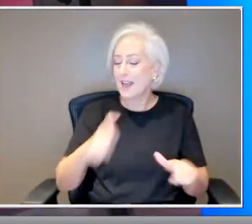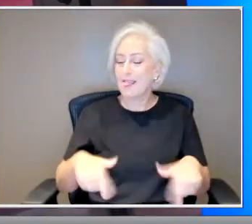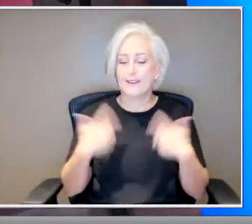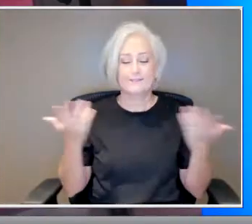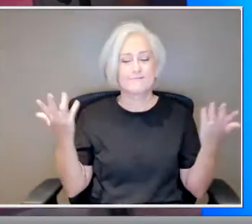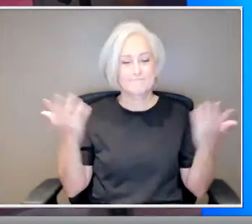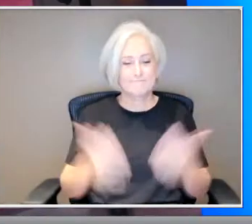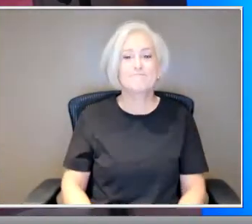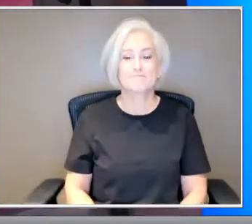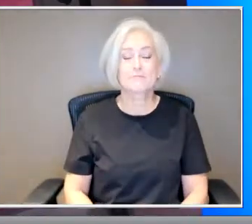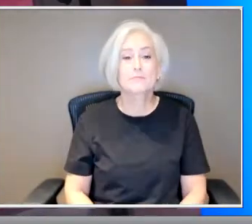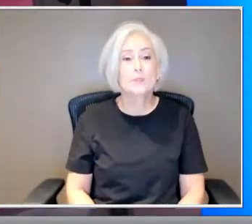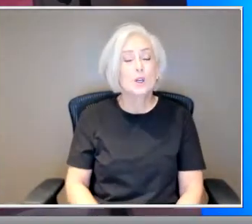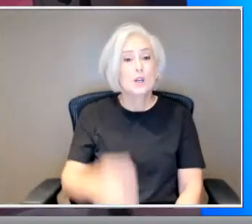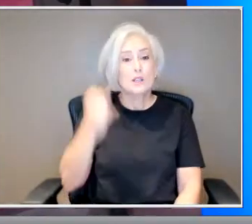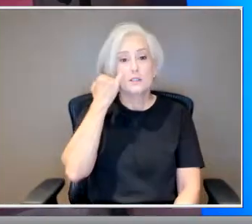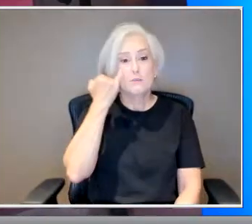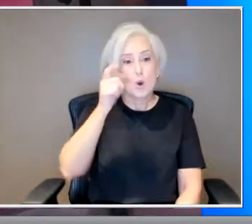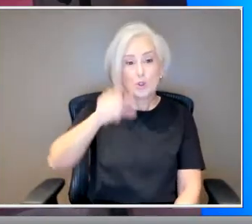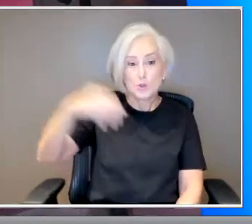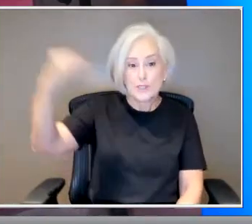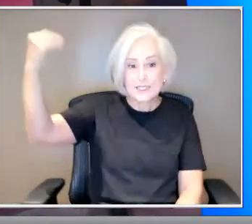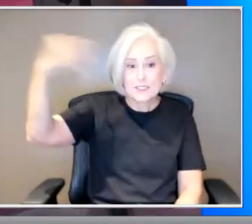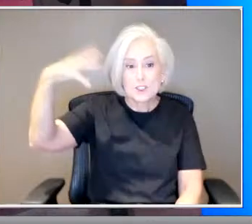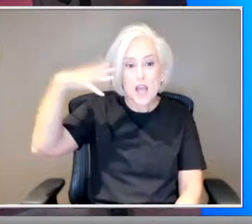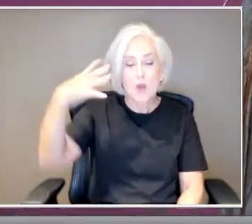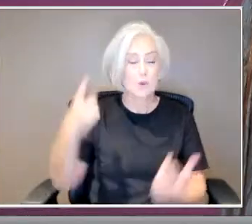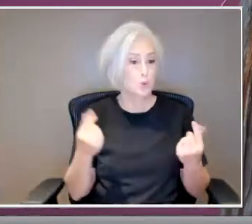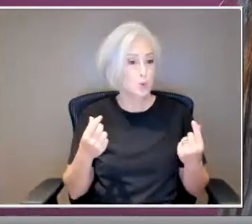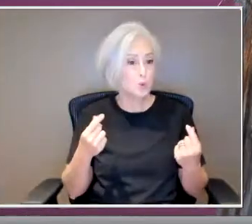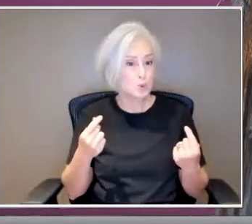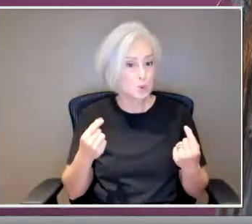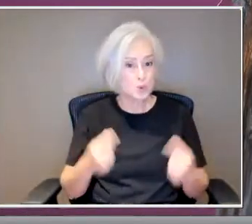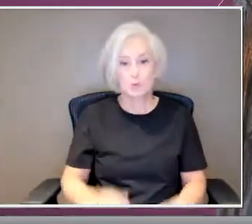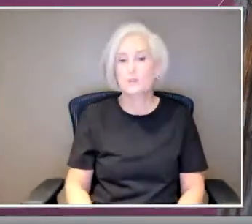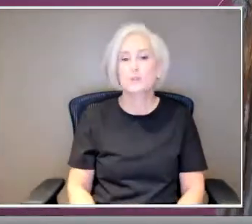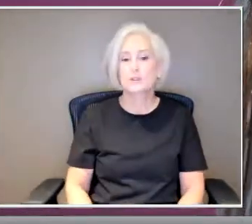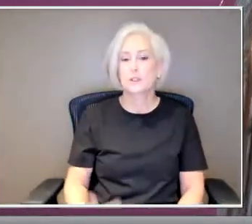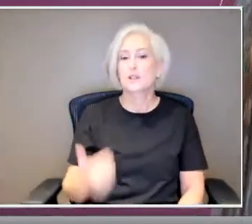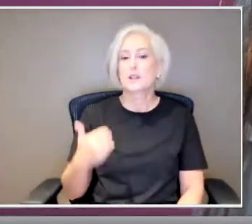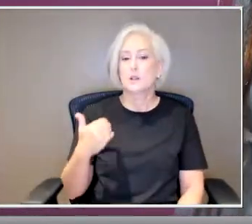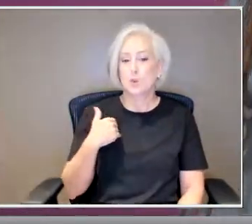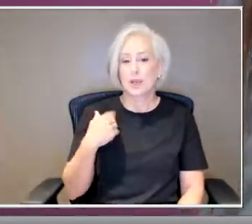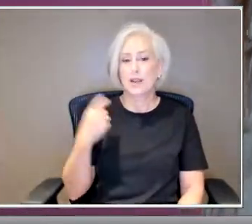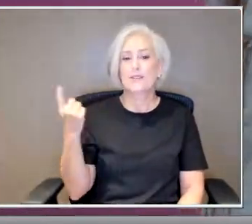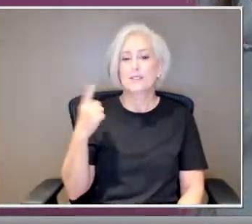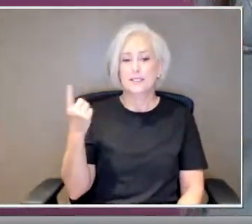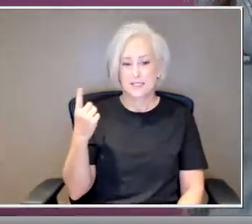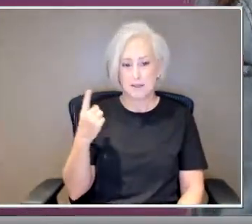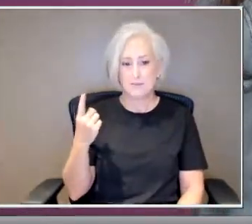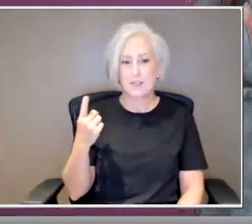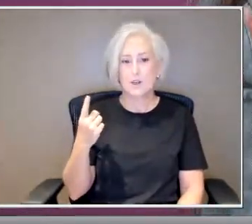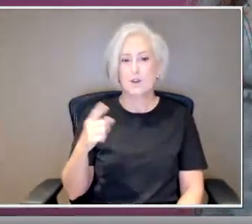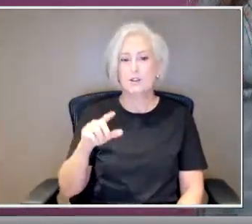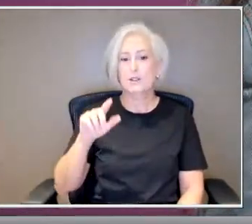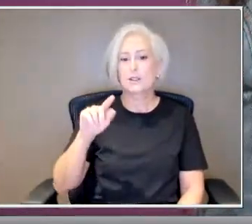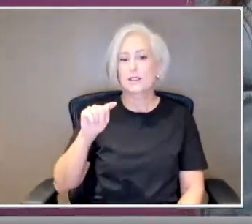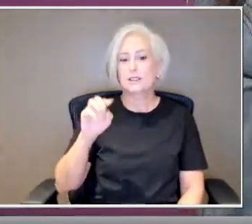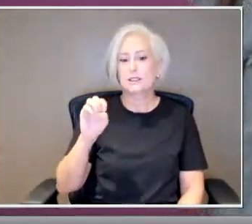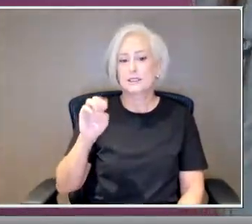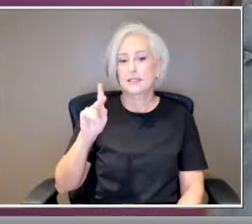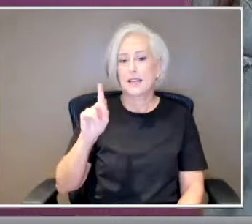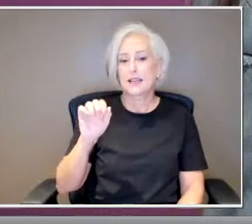do when you need to shake a shower with it? So there's something called Tegaderm that I actually use. I call it a big